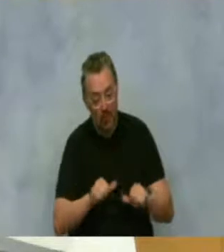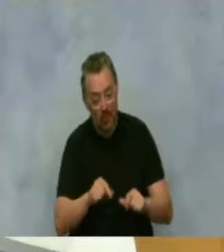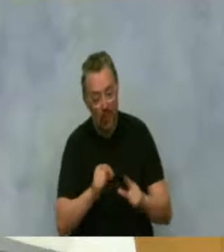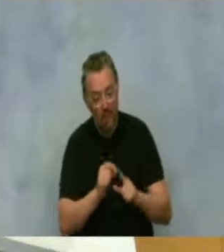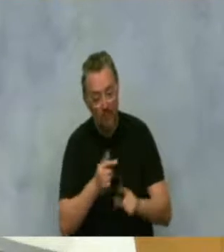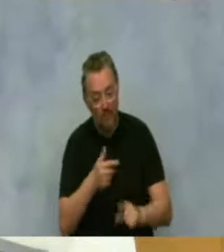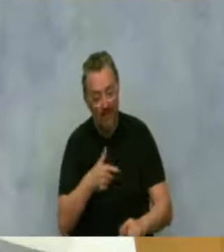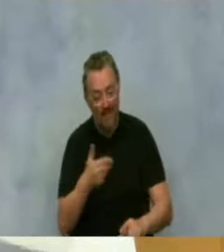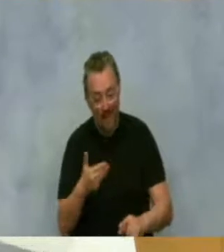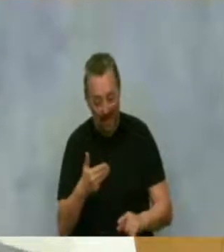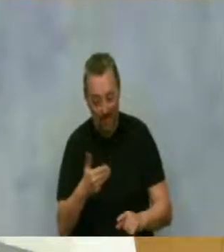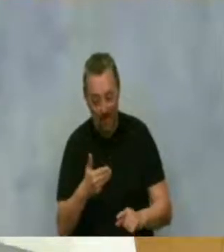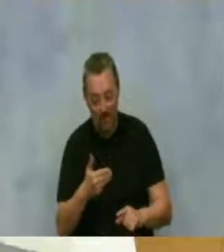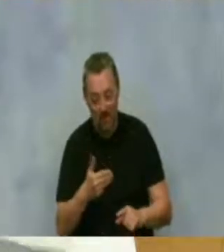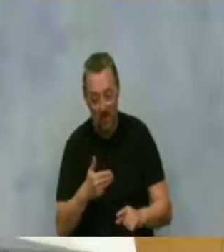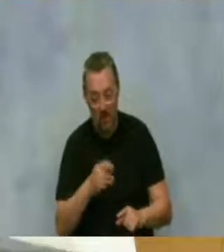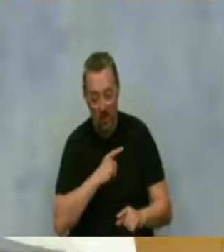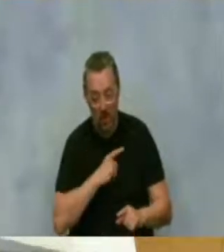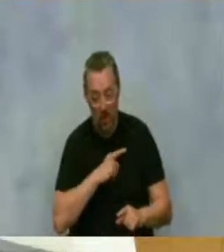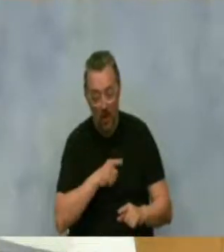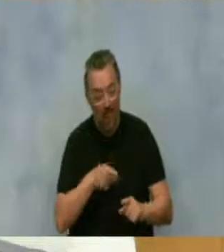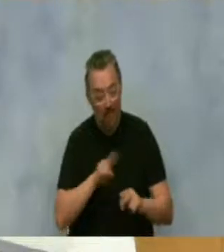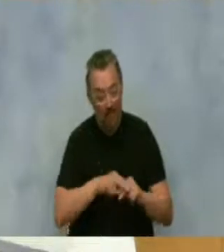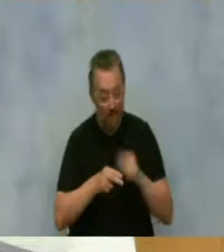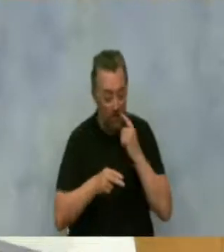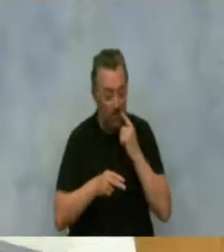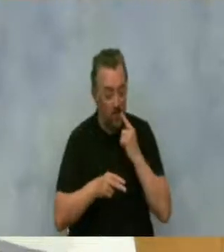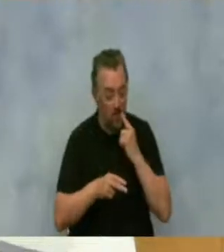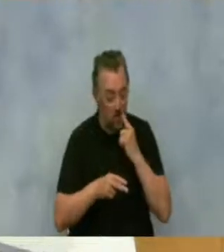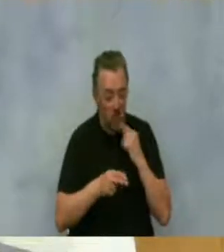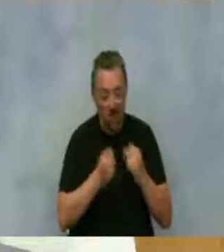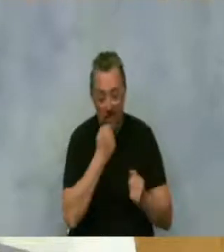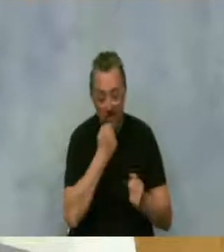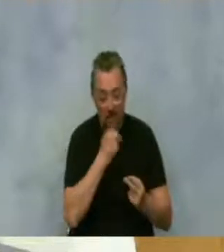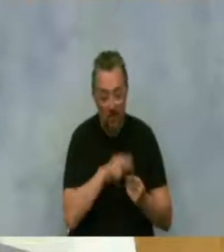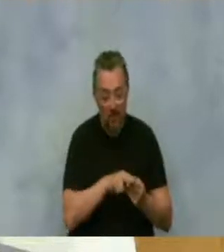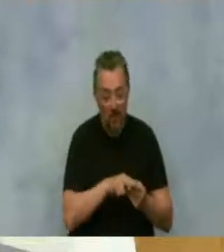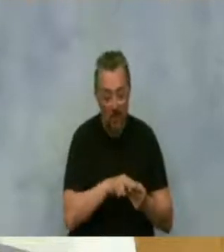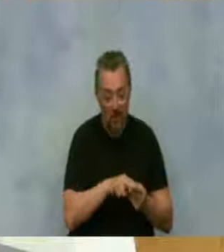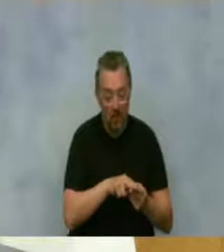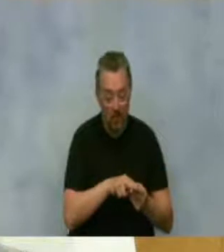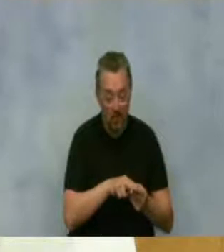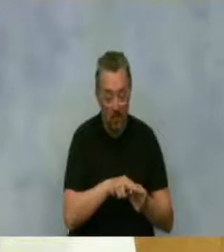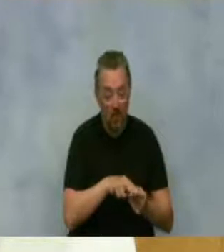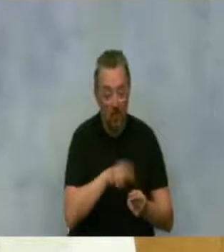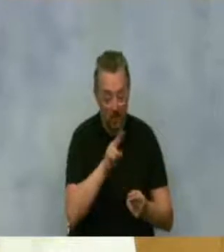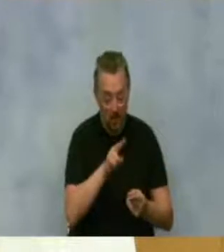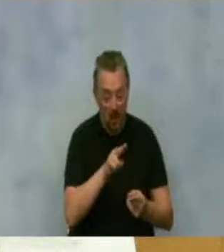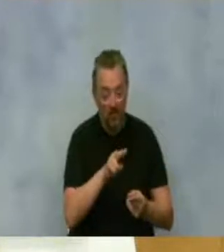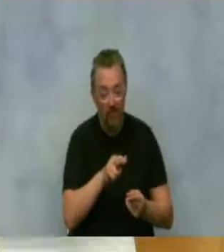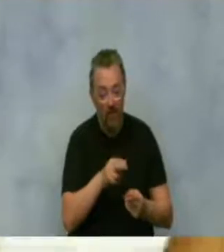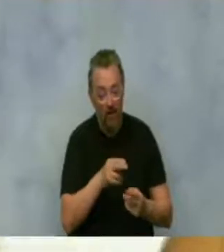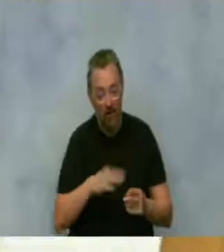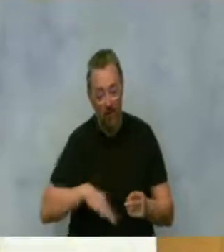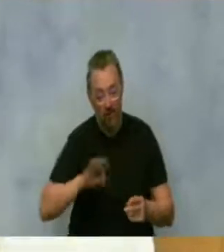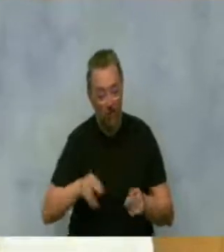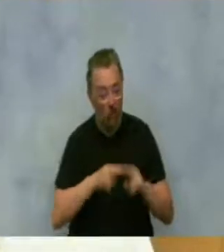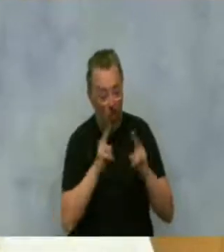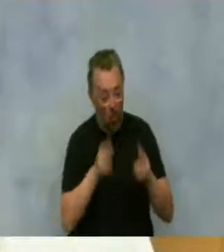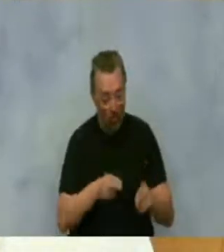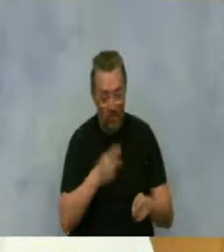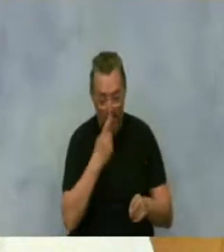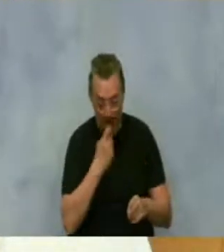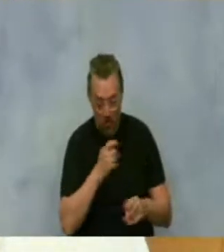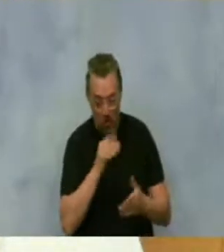progress made in increasing the supply of affordable housing through the SHIP and the SLPA be noted, and